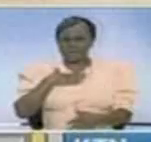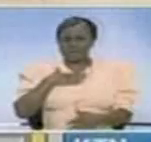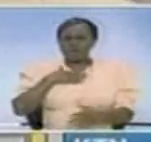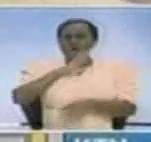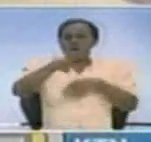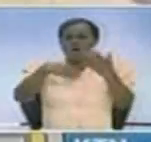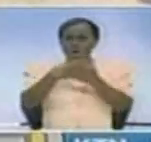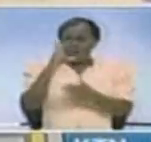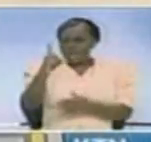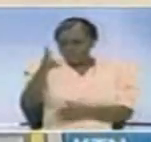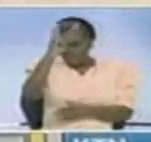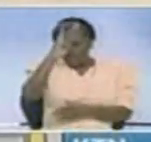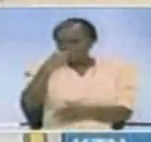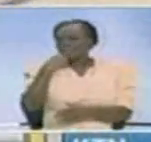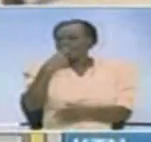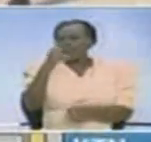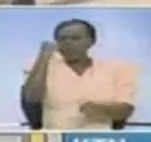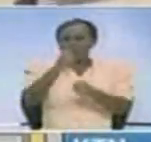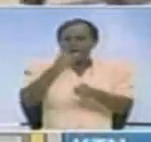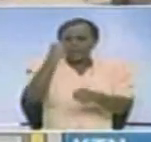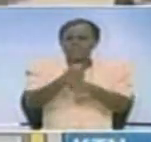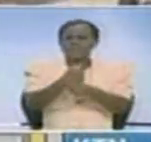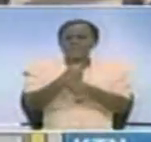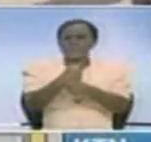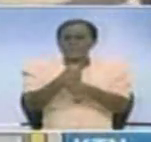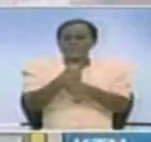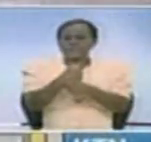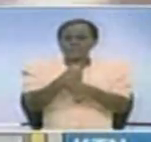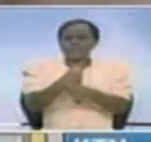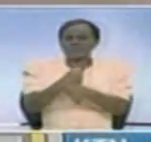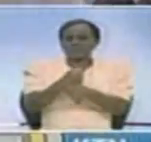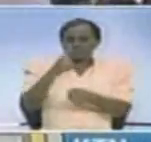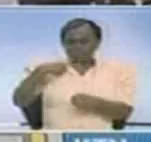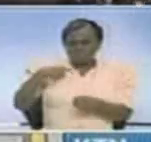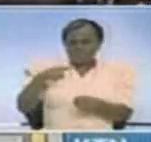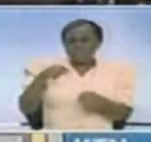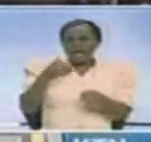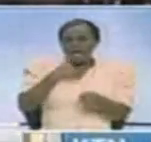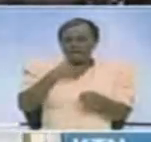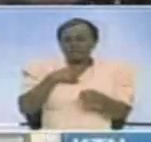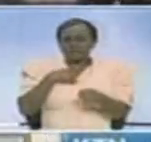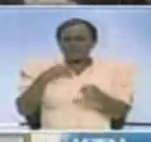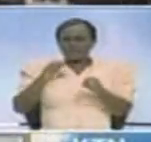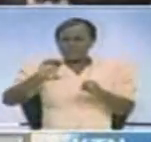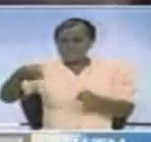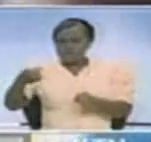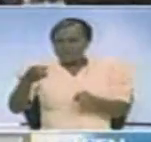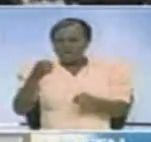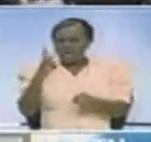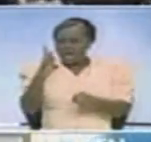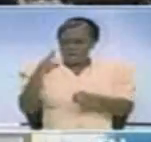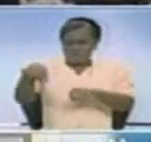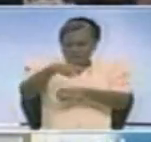overrun a police station, to steal weapons, to essentially run riot in a town for 4.5 hours,